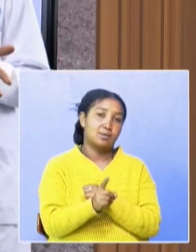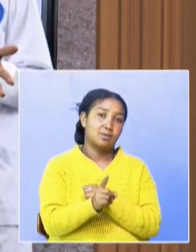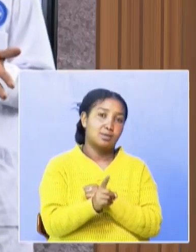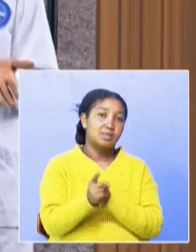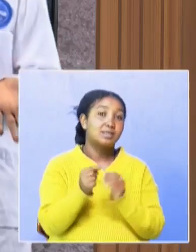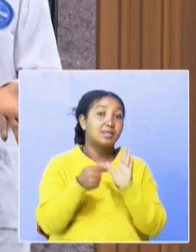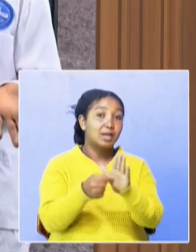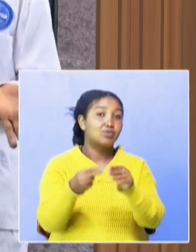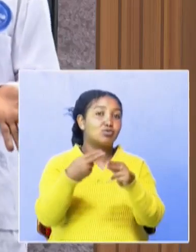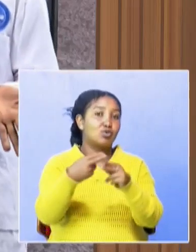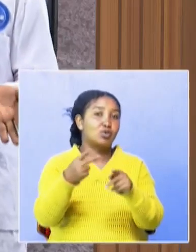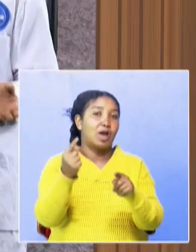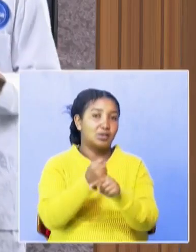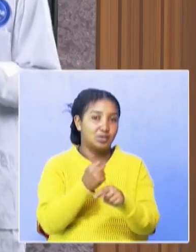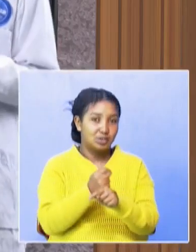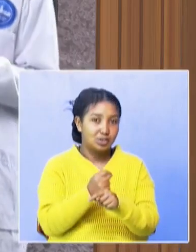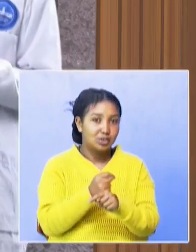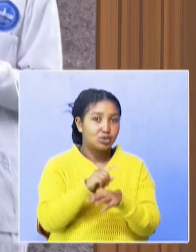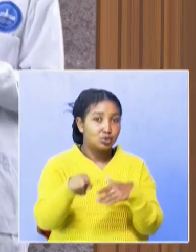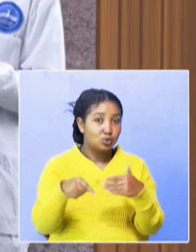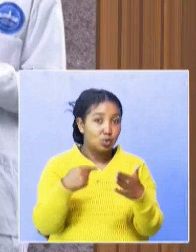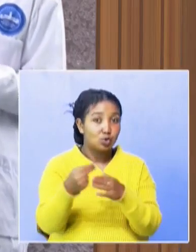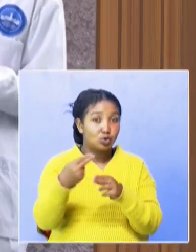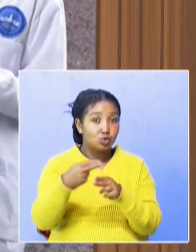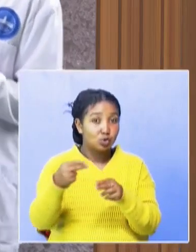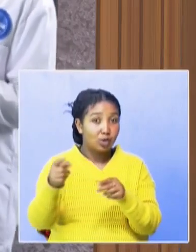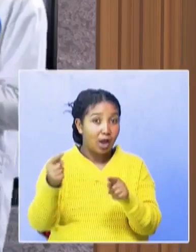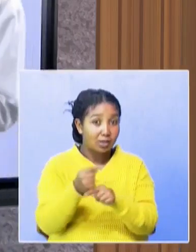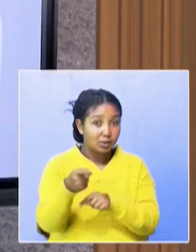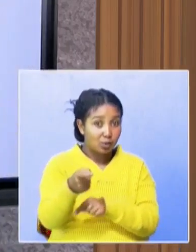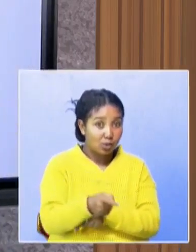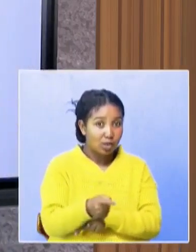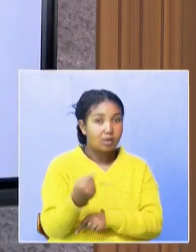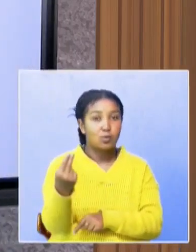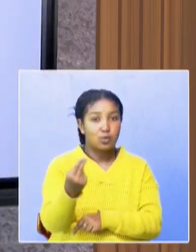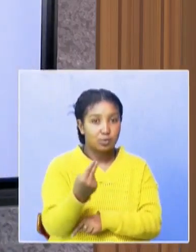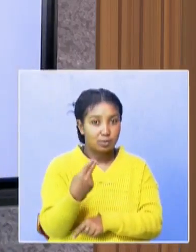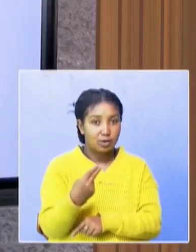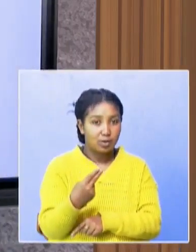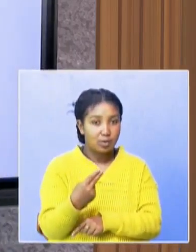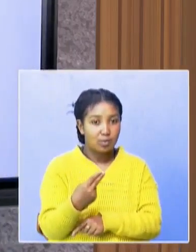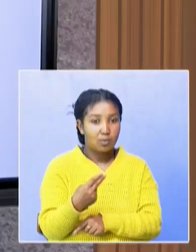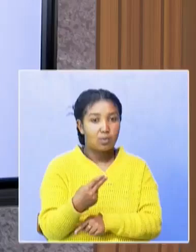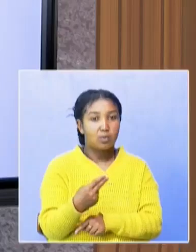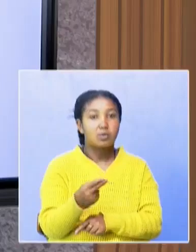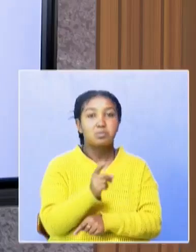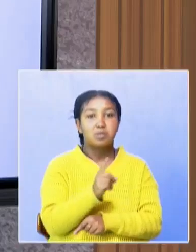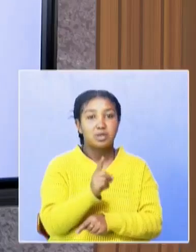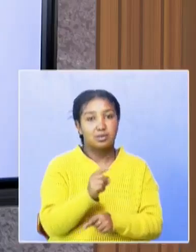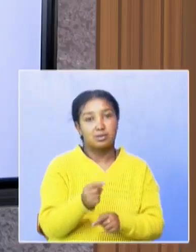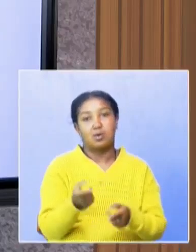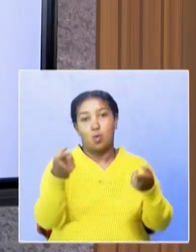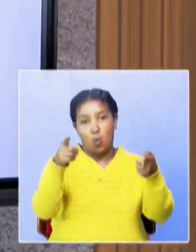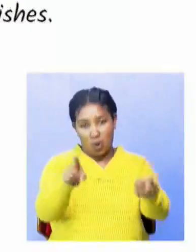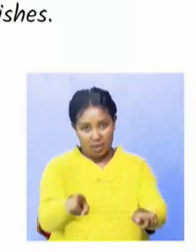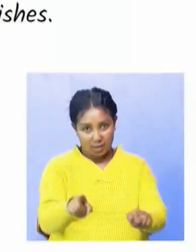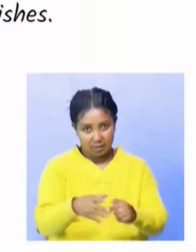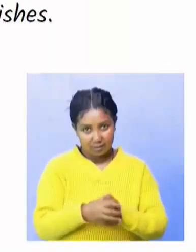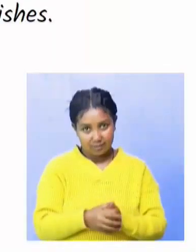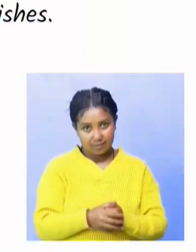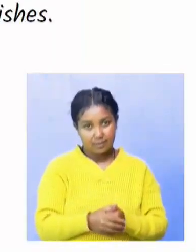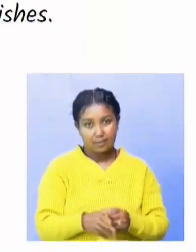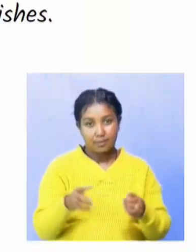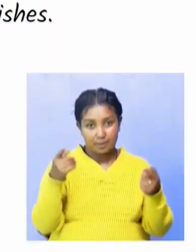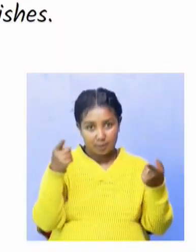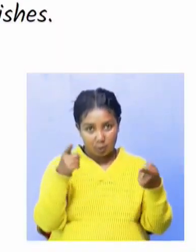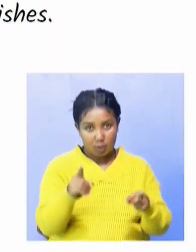it indicates short action. So if it is short action, we have to use, yes, when. So we